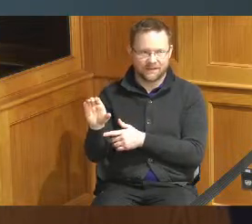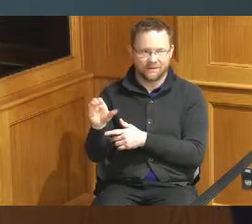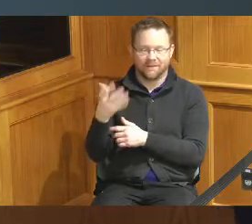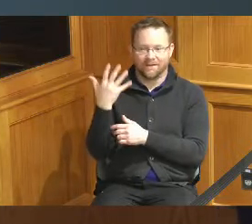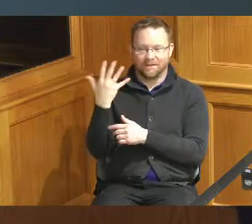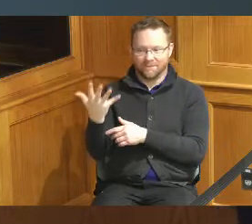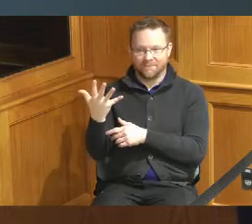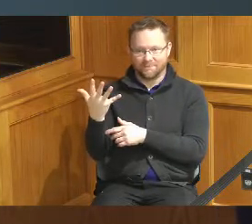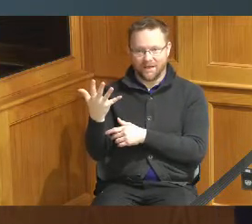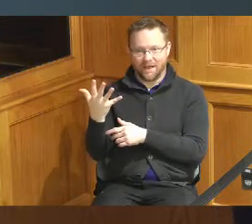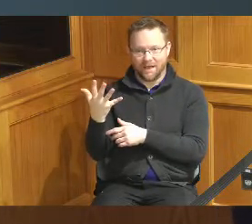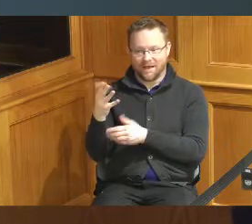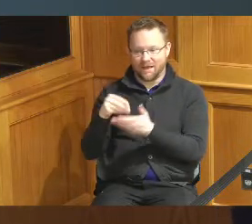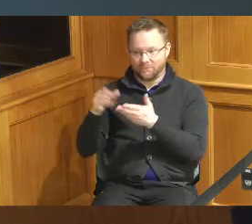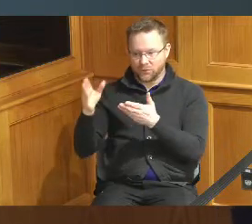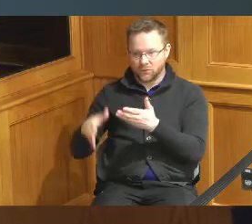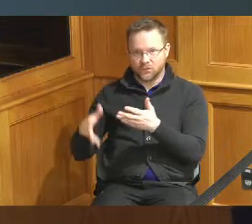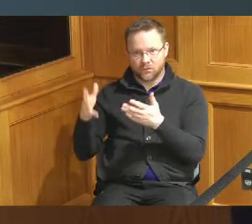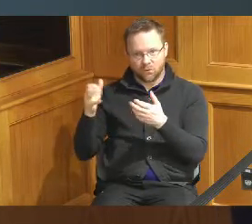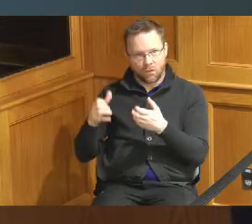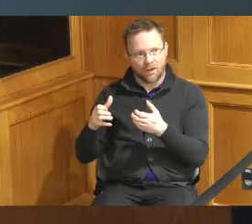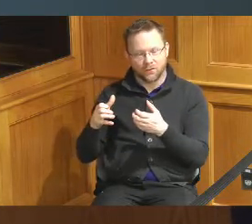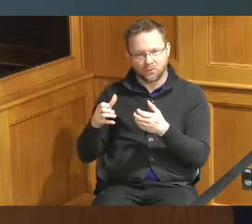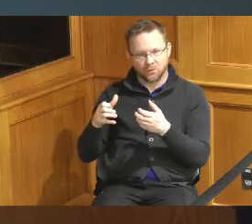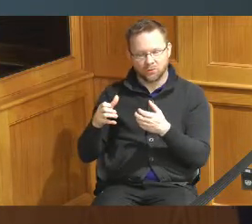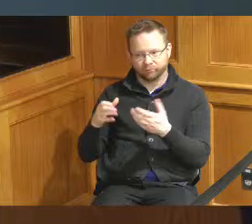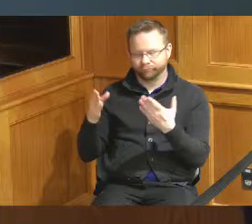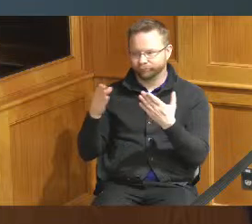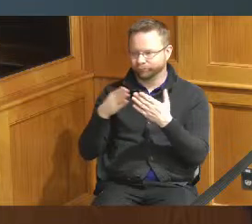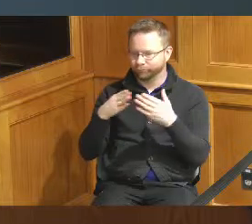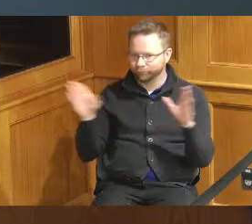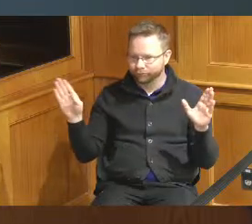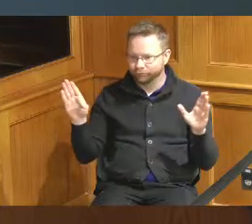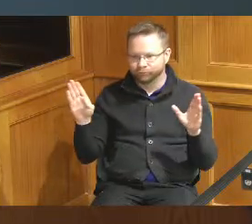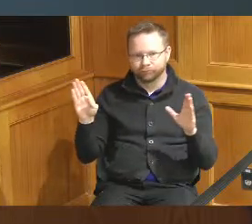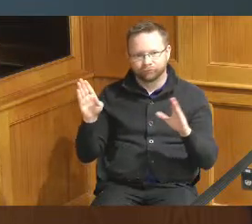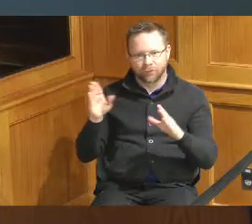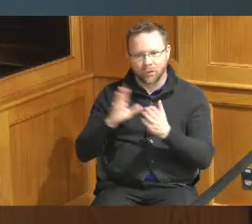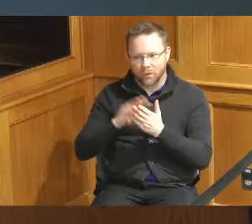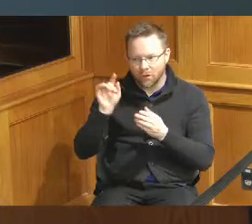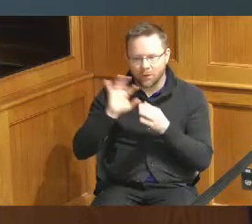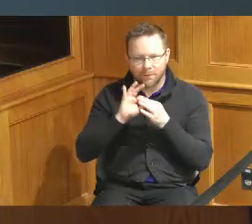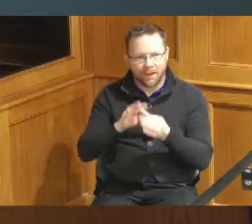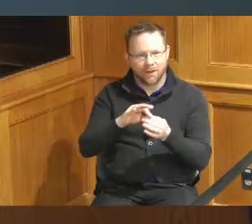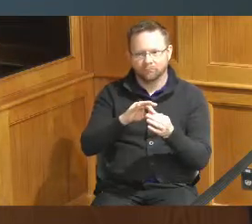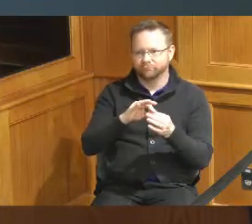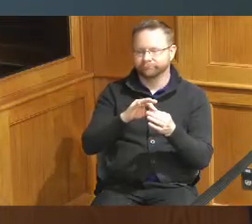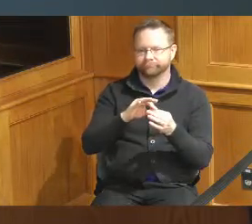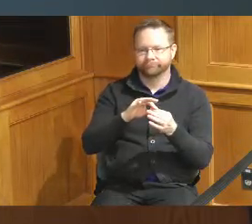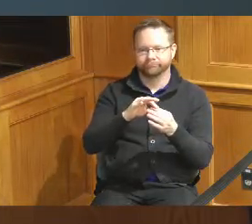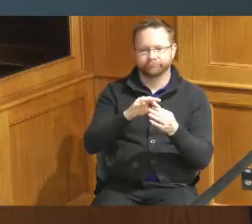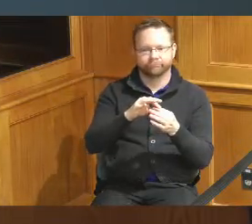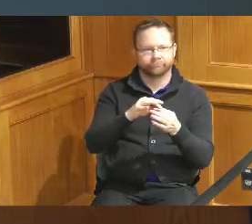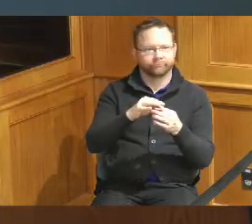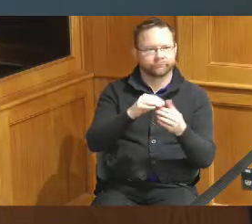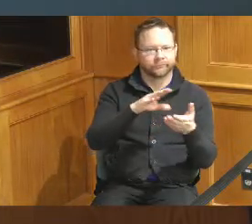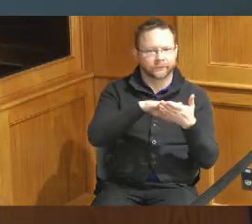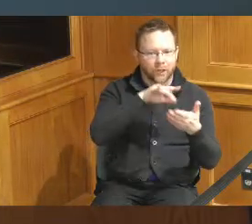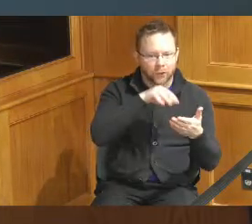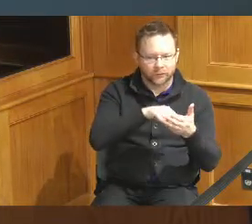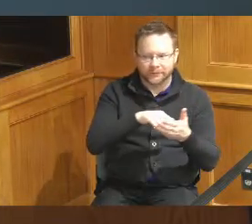5 co-eds seeking to expand their concepts on dedication of scholarship, service, sisterhood, and